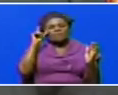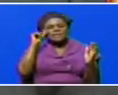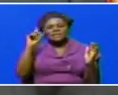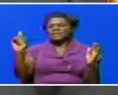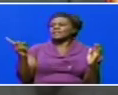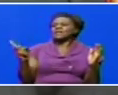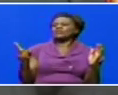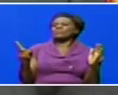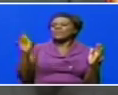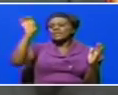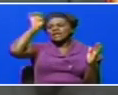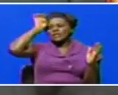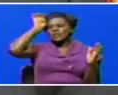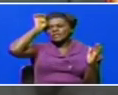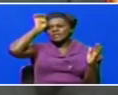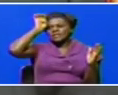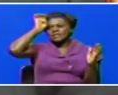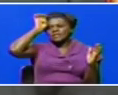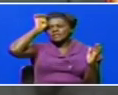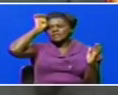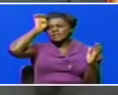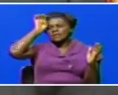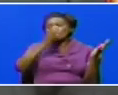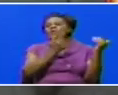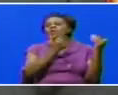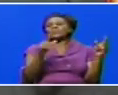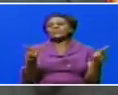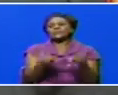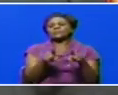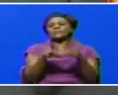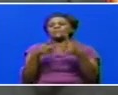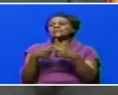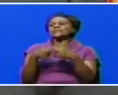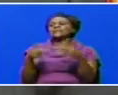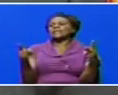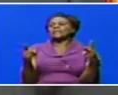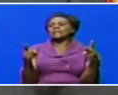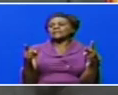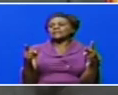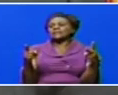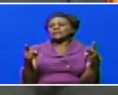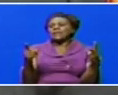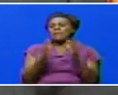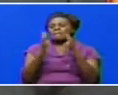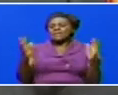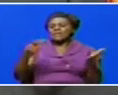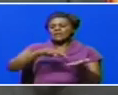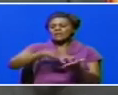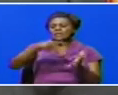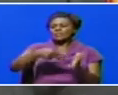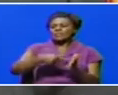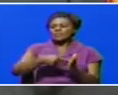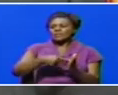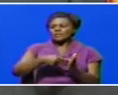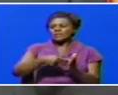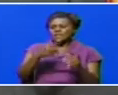Nairobi, and Eldoret, the major roads which we also launched. So I hope also we should be able to start those major projects in due course